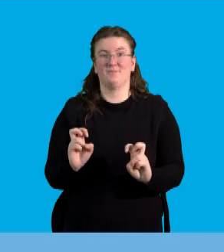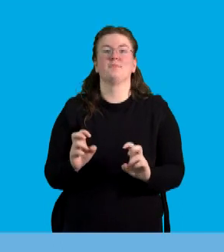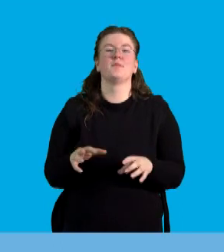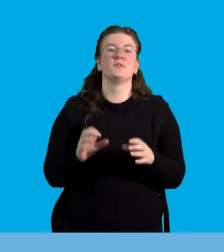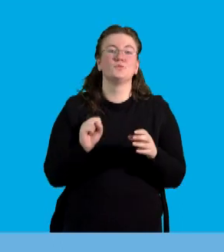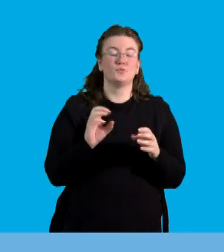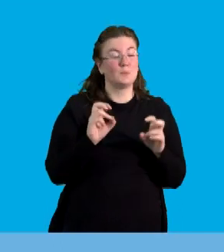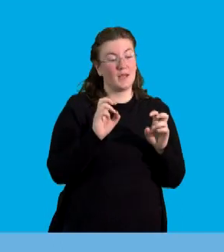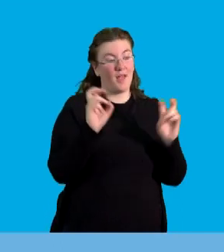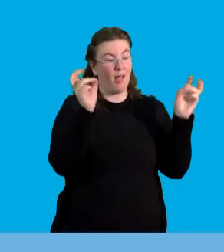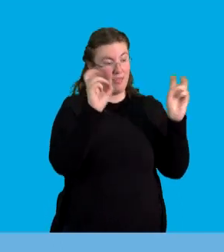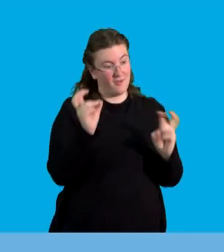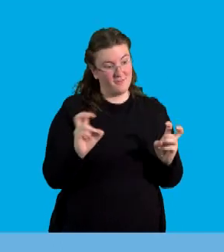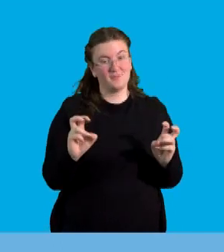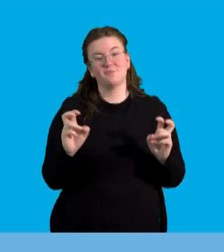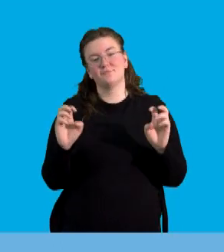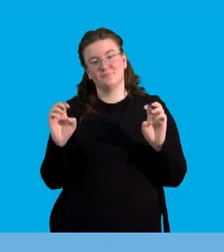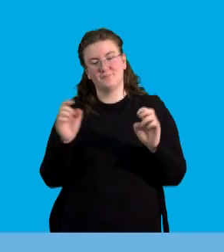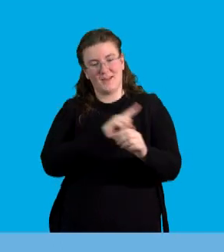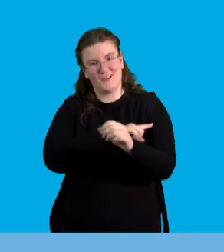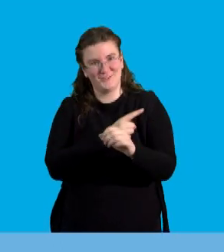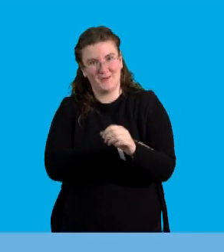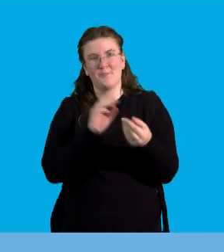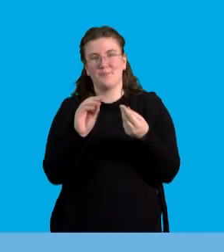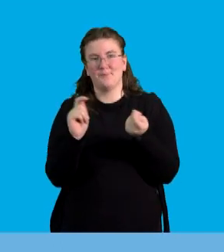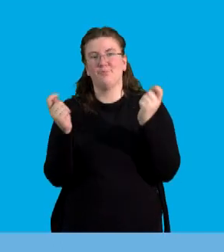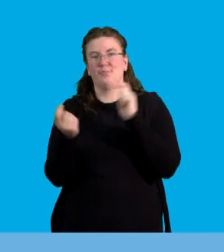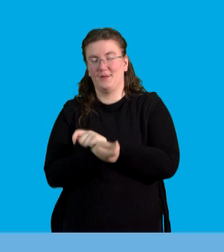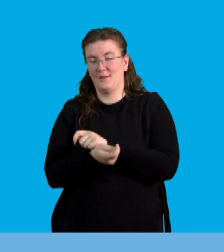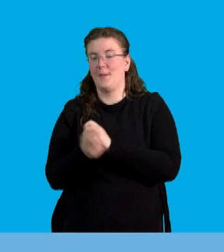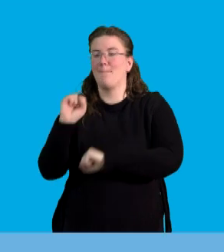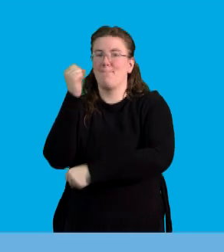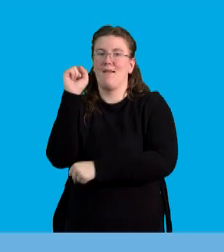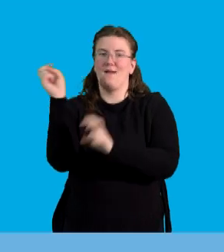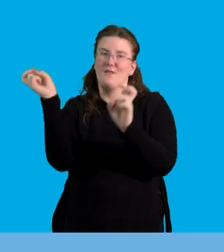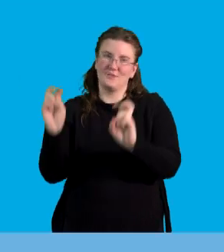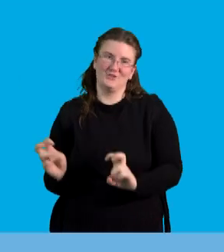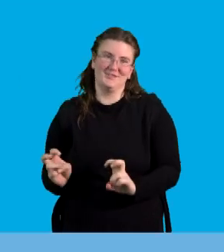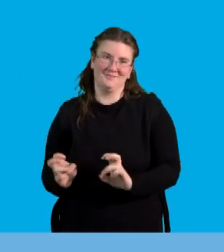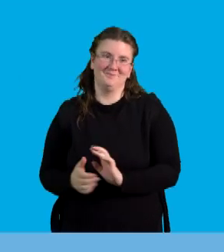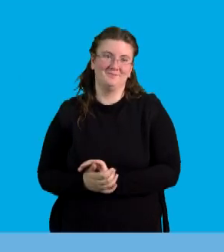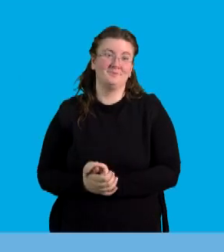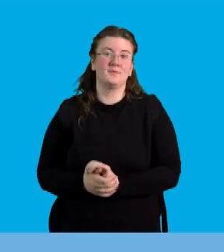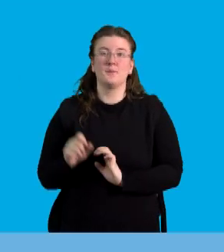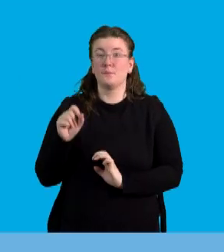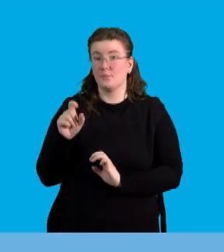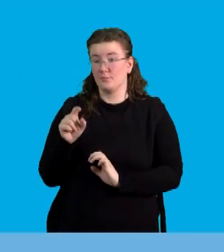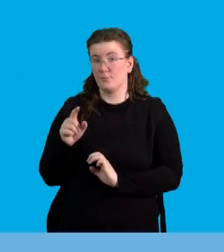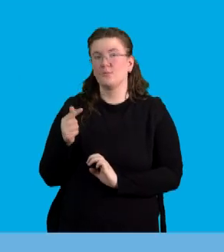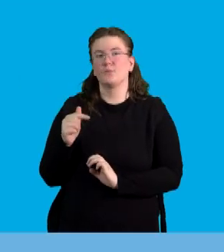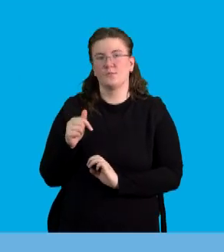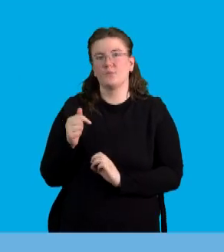to mechanical energy, our movement energy. So here, the movement of certain parts of the components of the